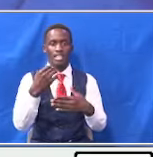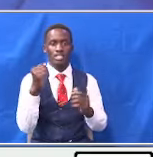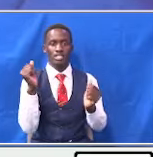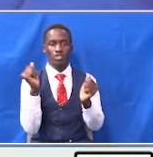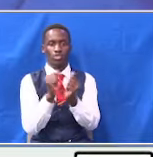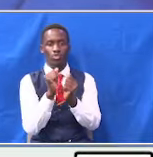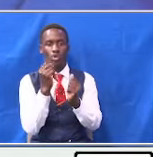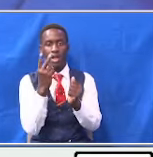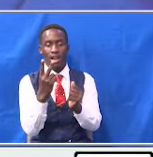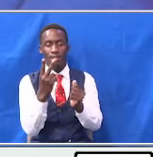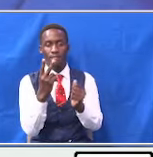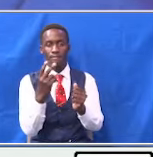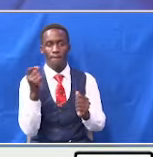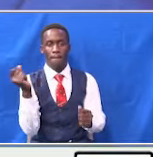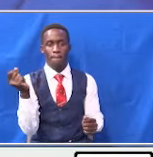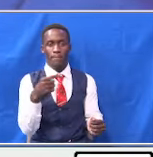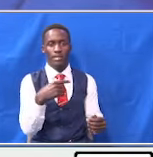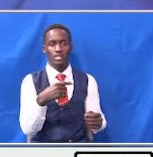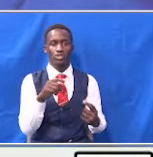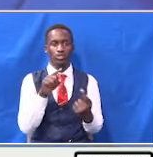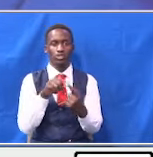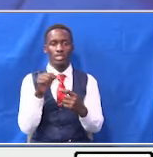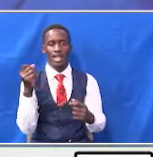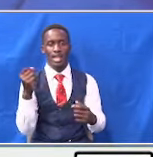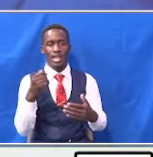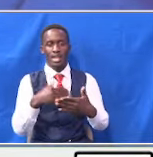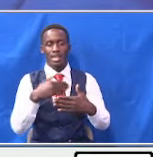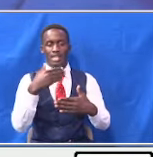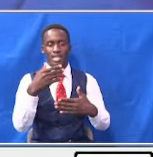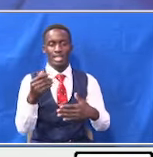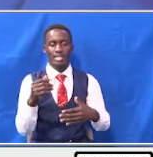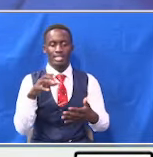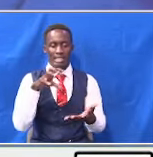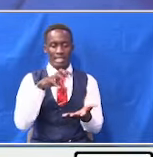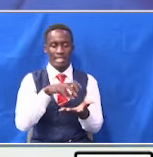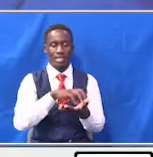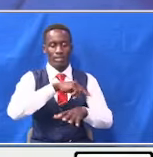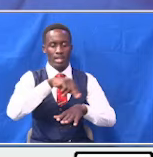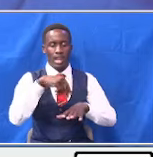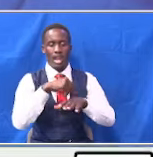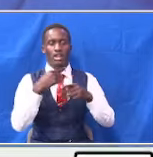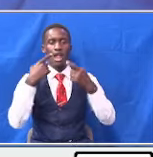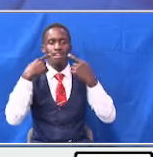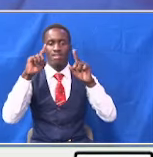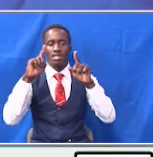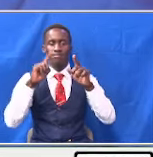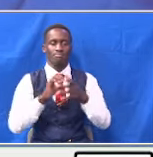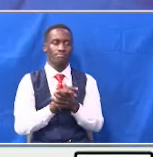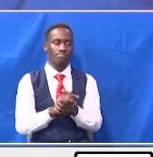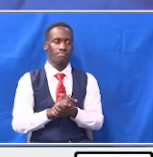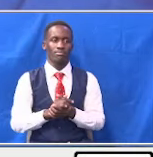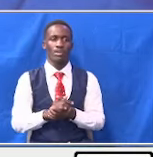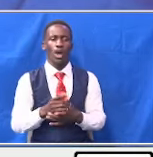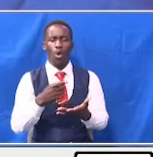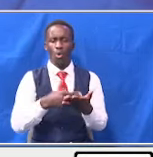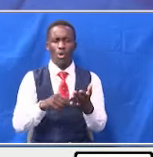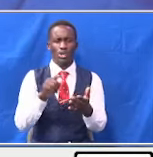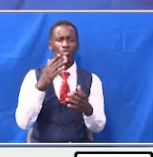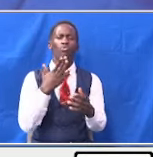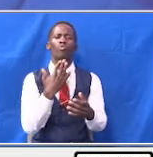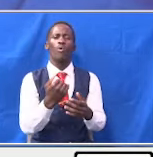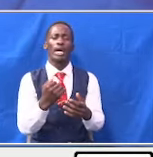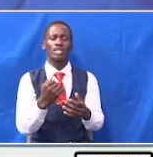the next State of the Nation address. All right? I want to start with you, Fomba. What should he have addressed, and what do you expect or what do you